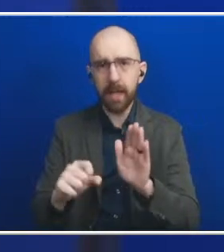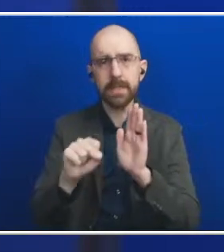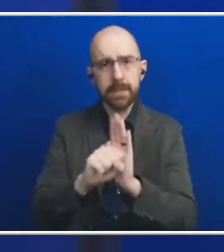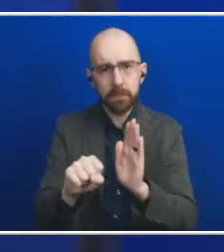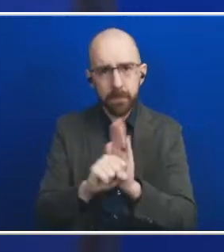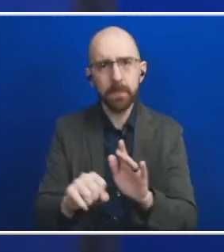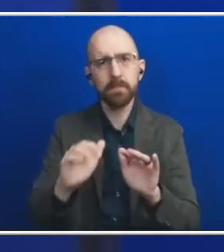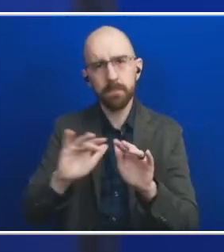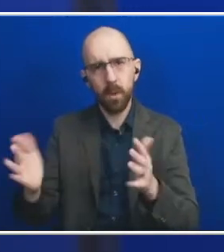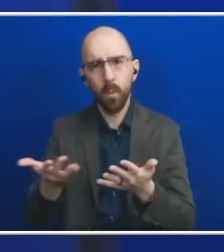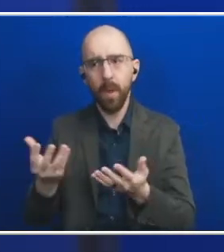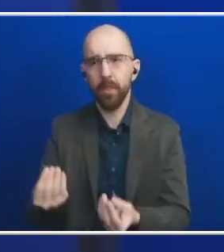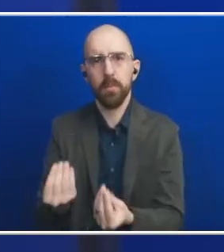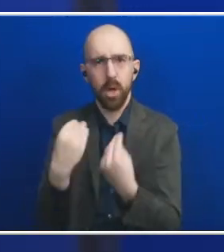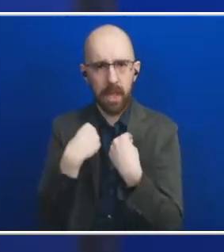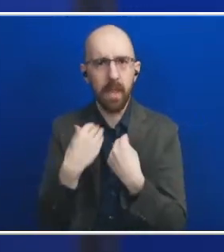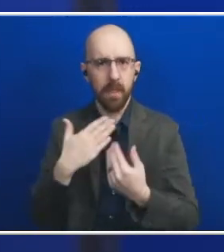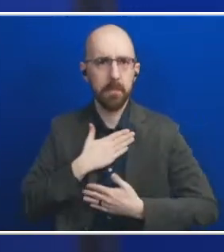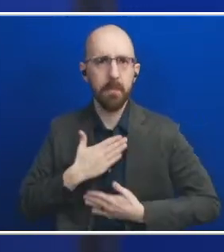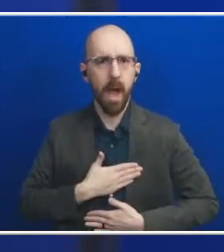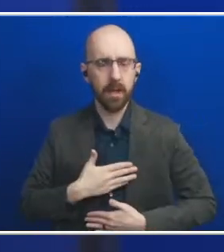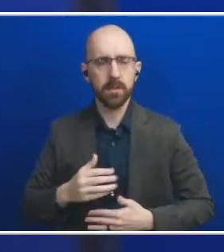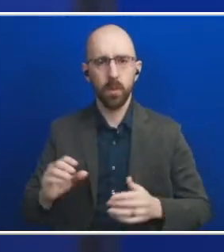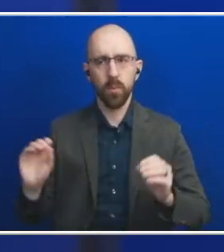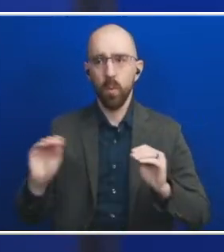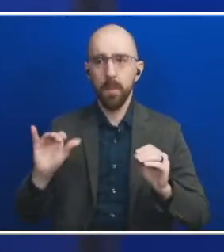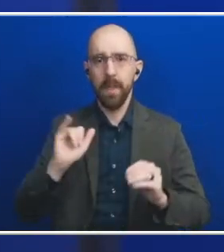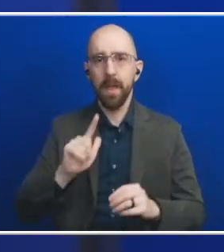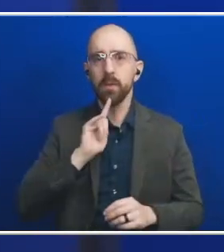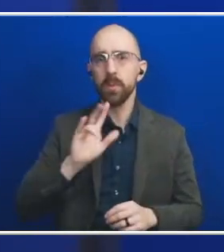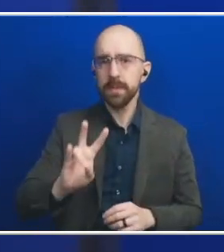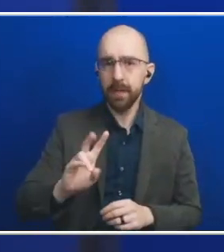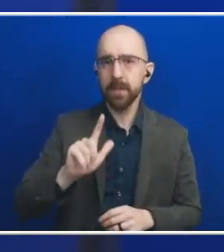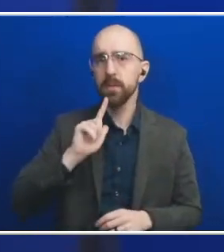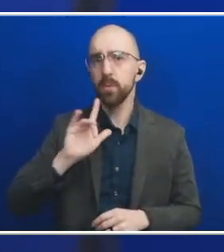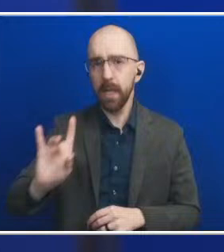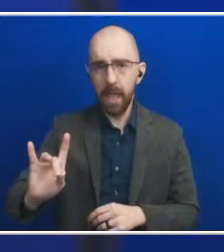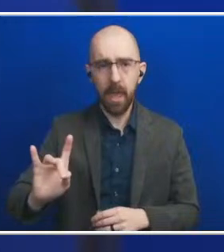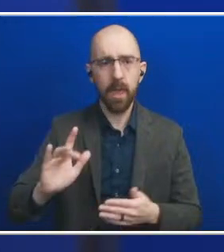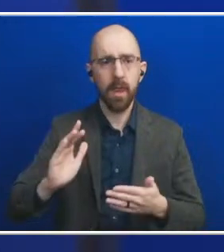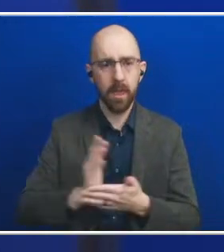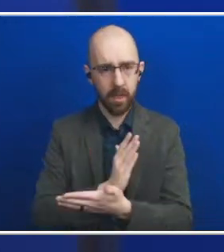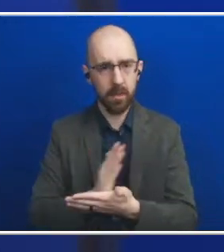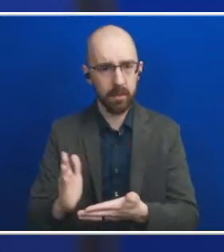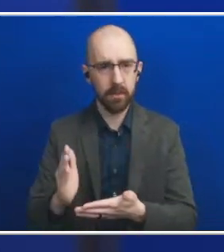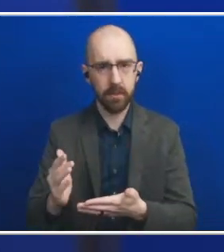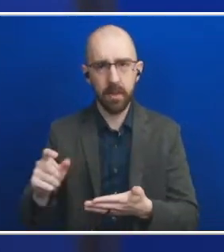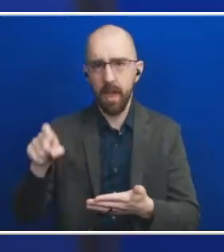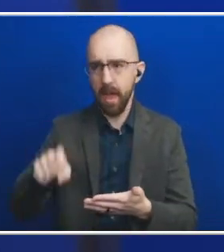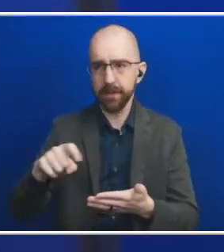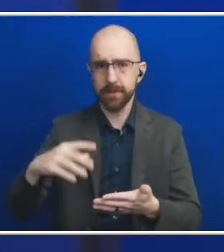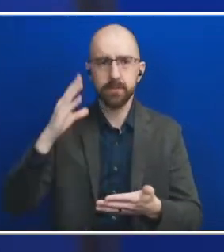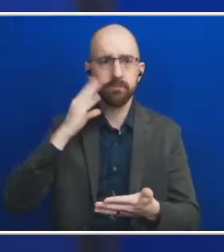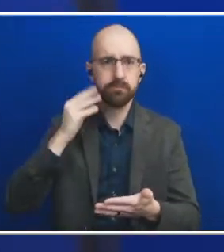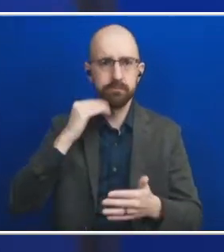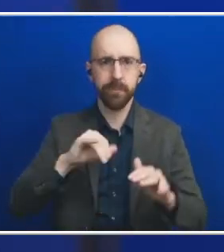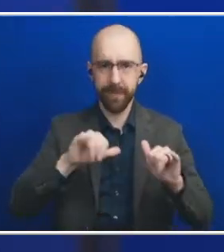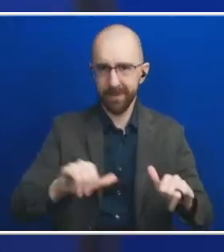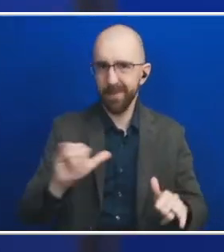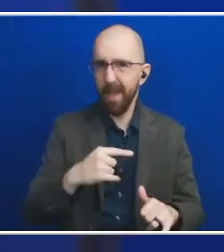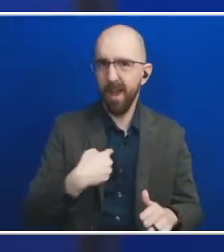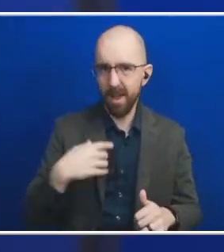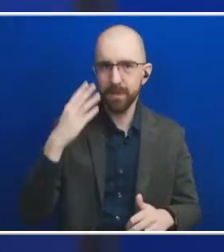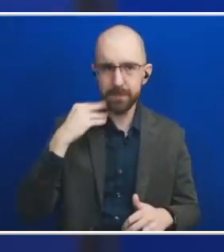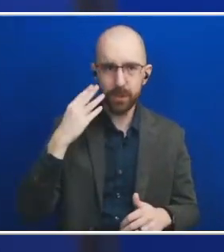bodies, so nobody that's 27, 28 years old has to go through this like I'm going through. Like, I just don't think that